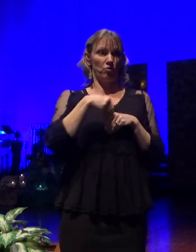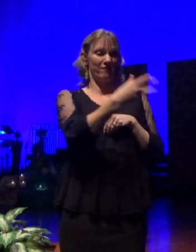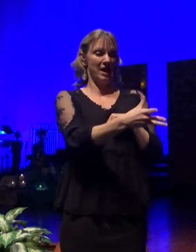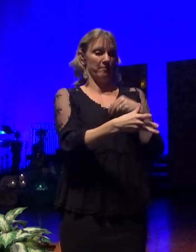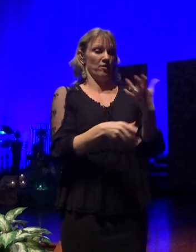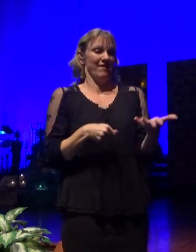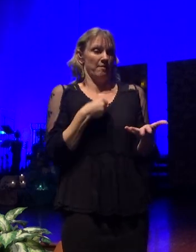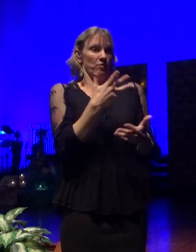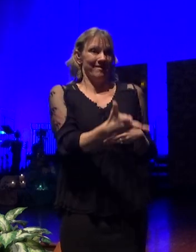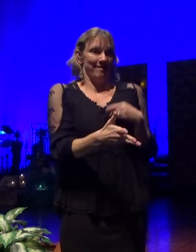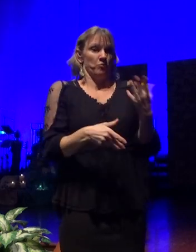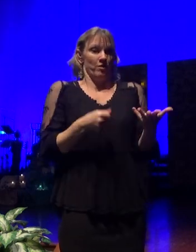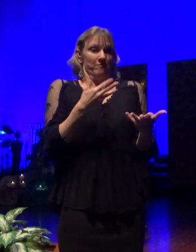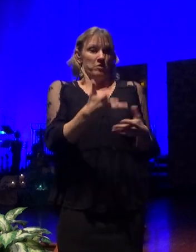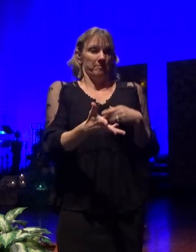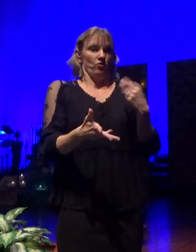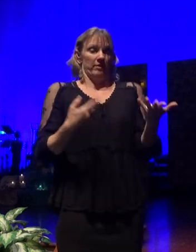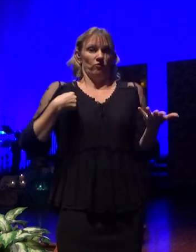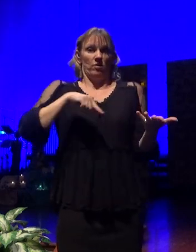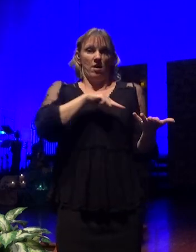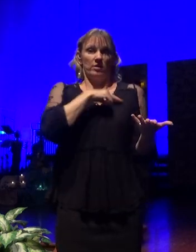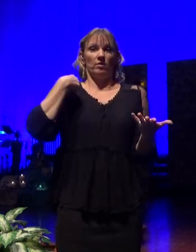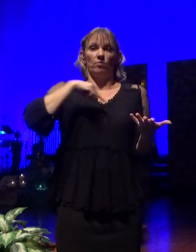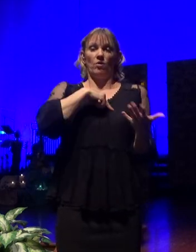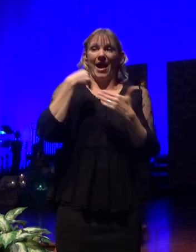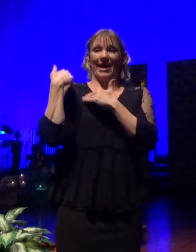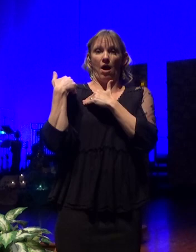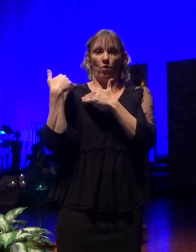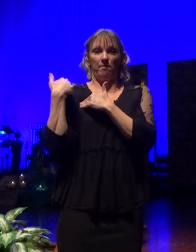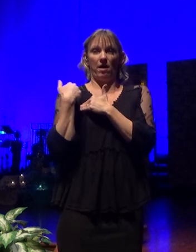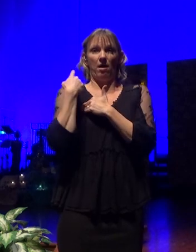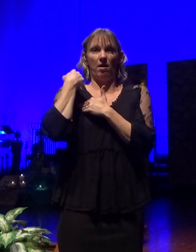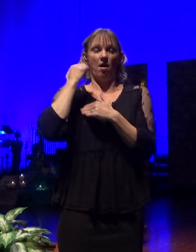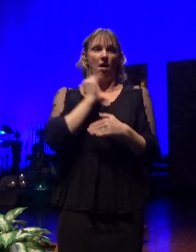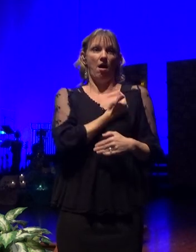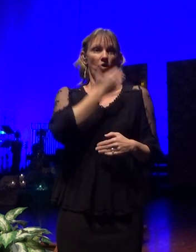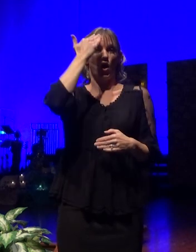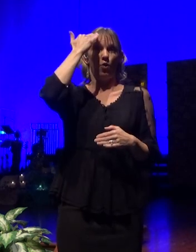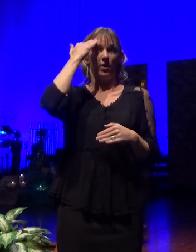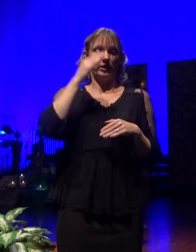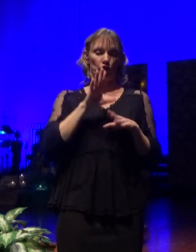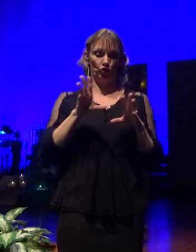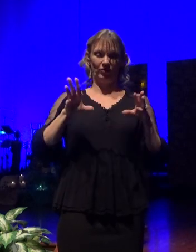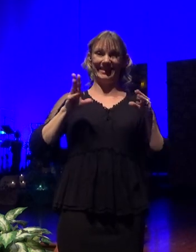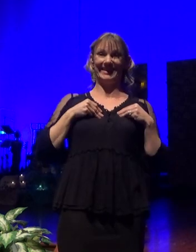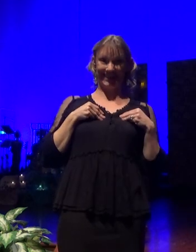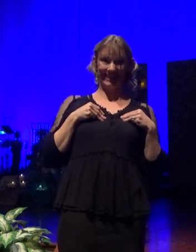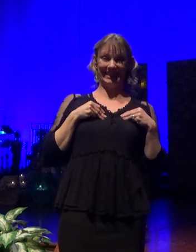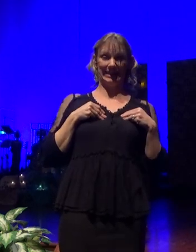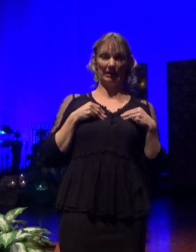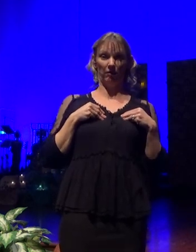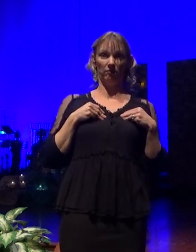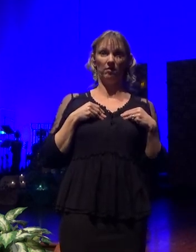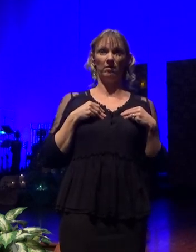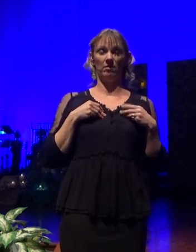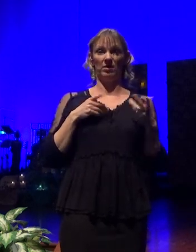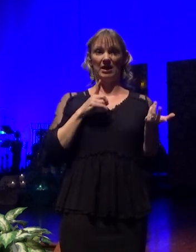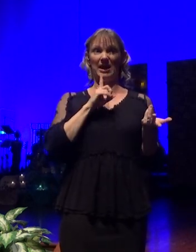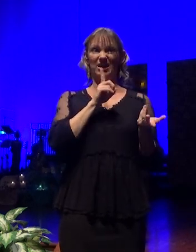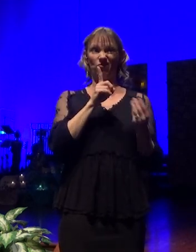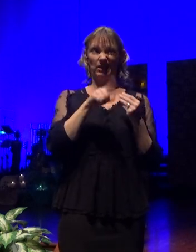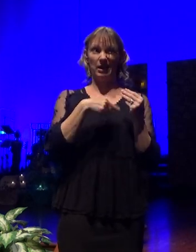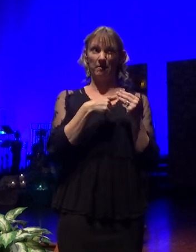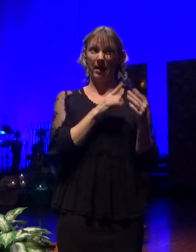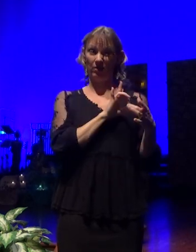us, and we are accountable to open up our awareness to be in receivership of it, it's really more about letting go,